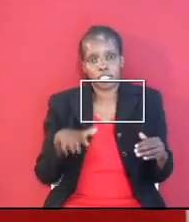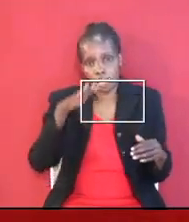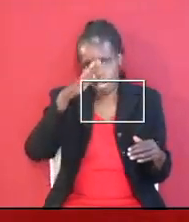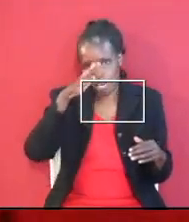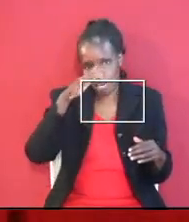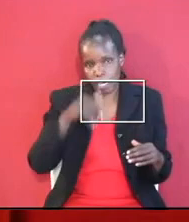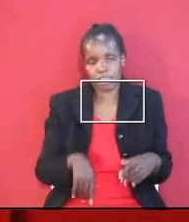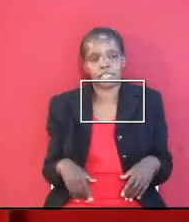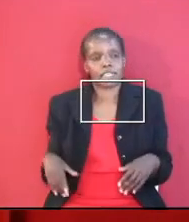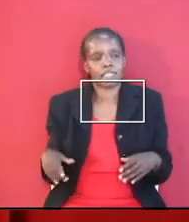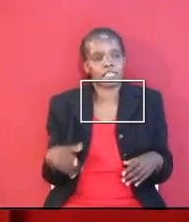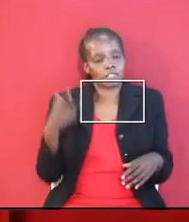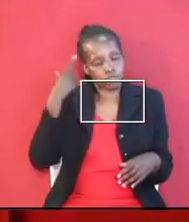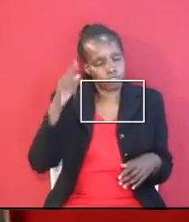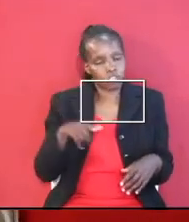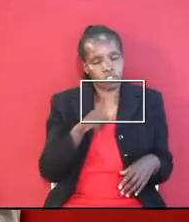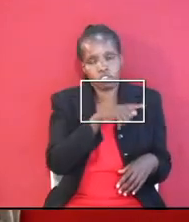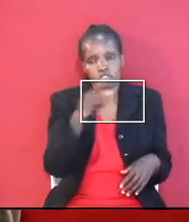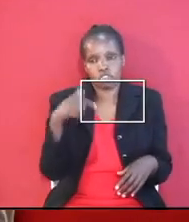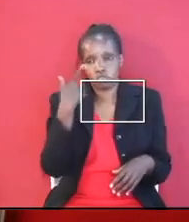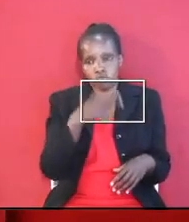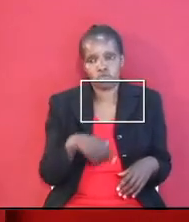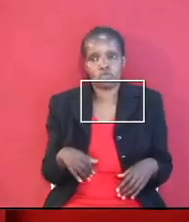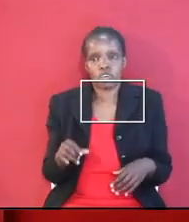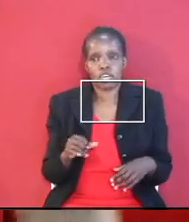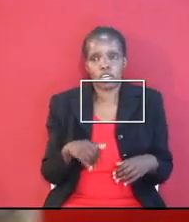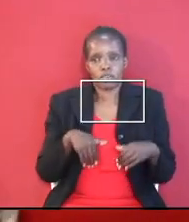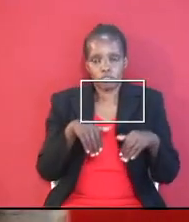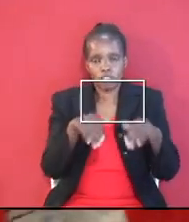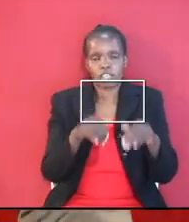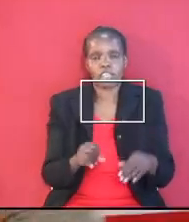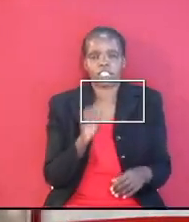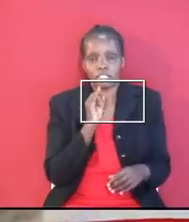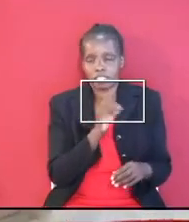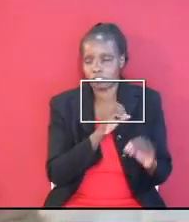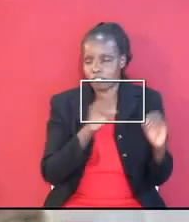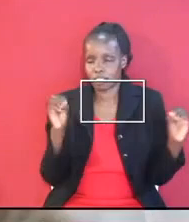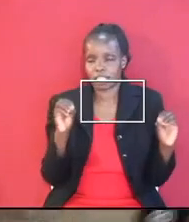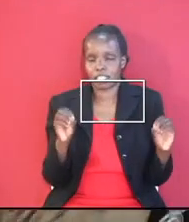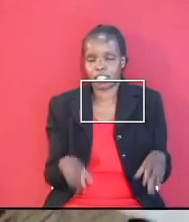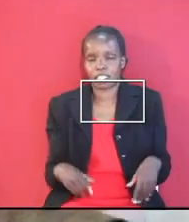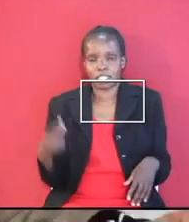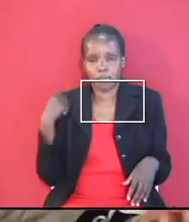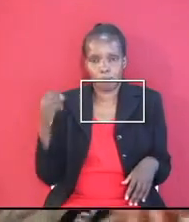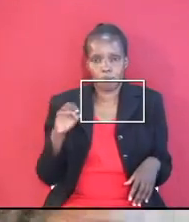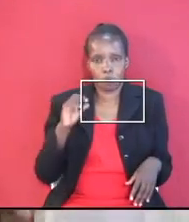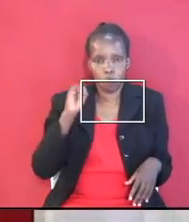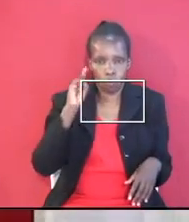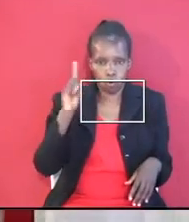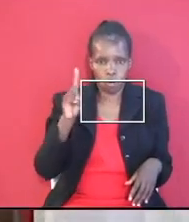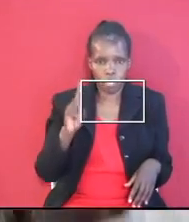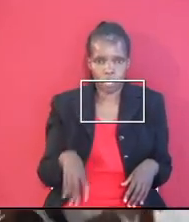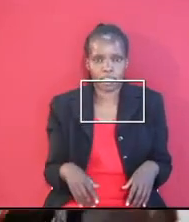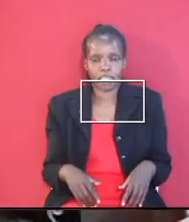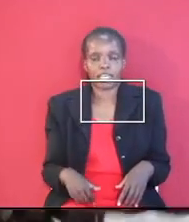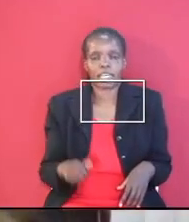Compromising is for those who do not want to carry instructions as they are being told. Number one, for example,